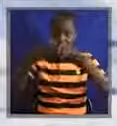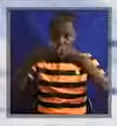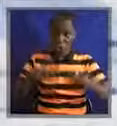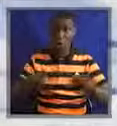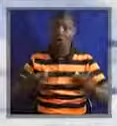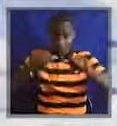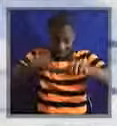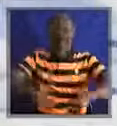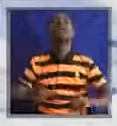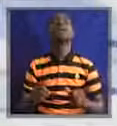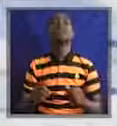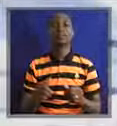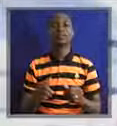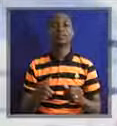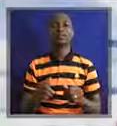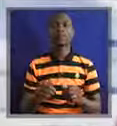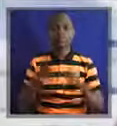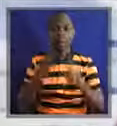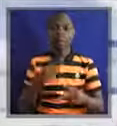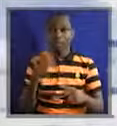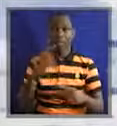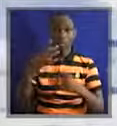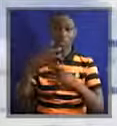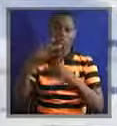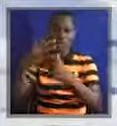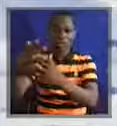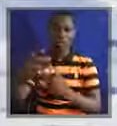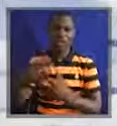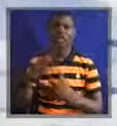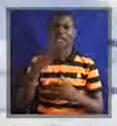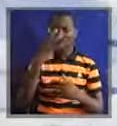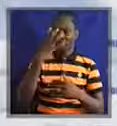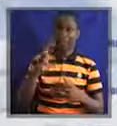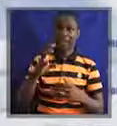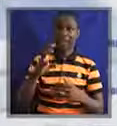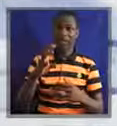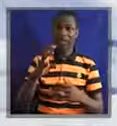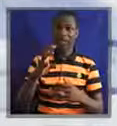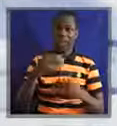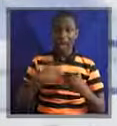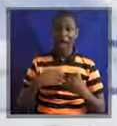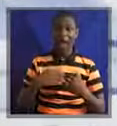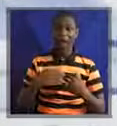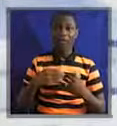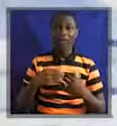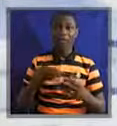curse no okwan ben e na wo fa so obetumi age wo ho afri sa ade yi mu e ye very very